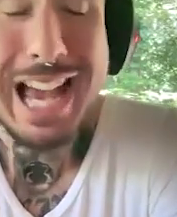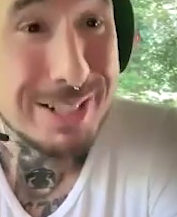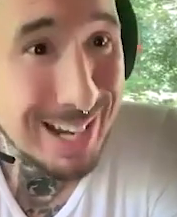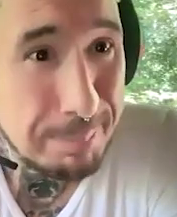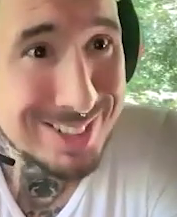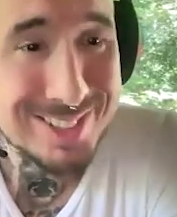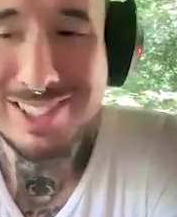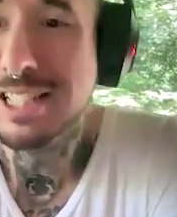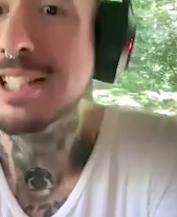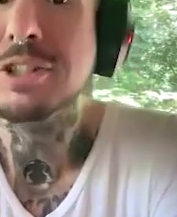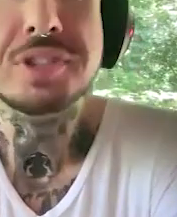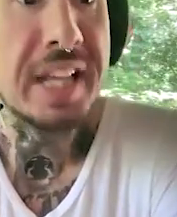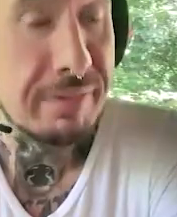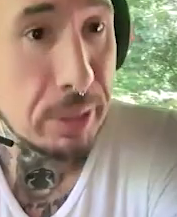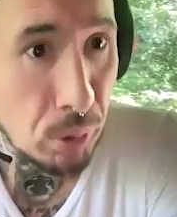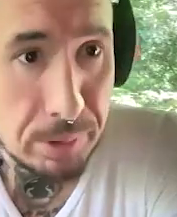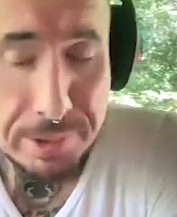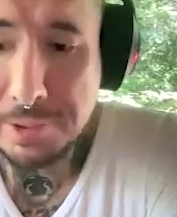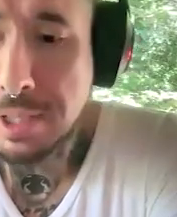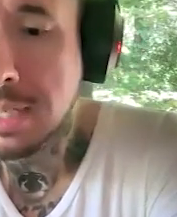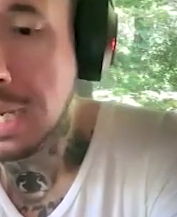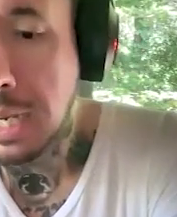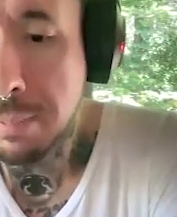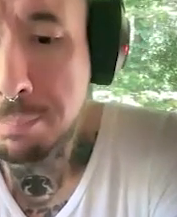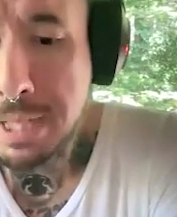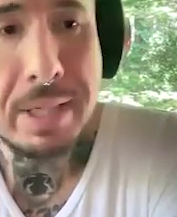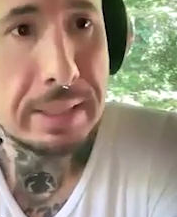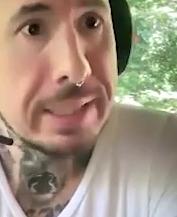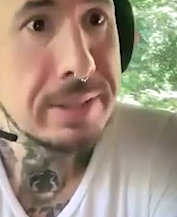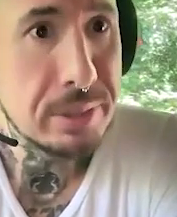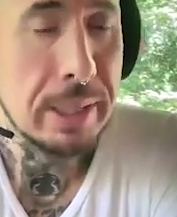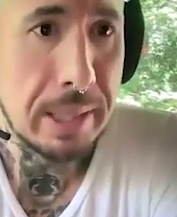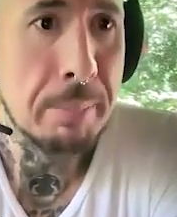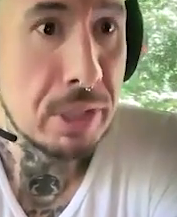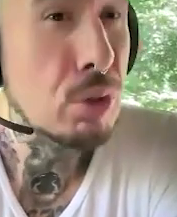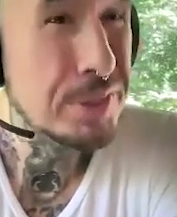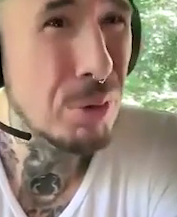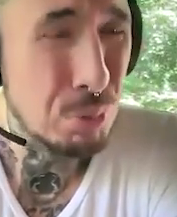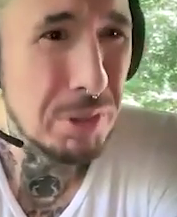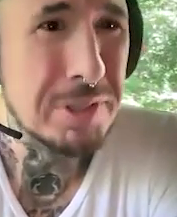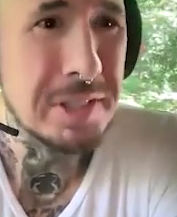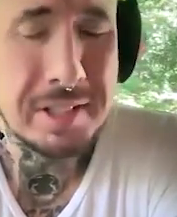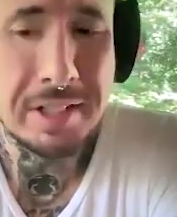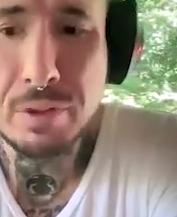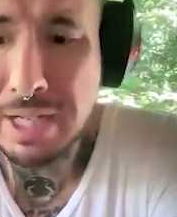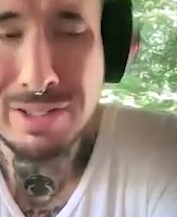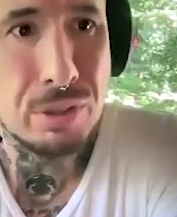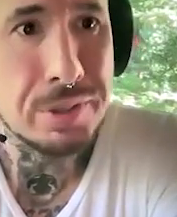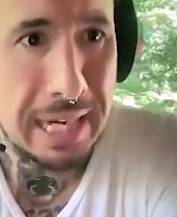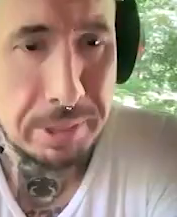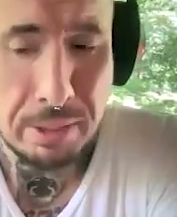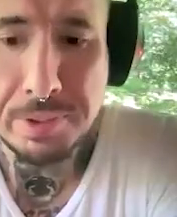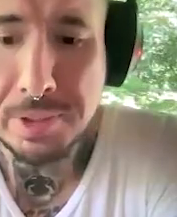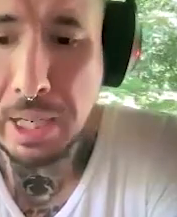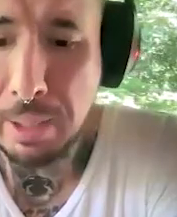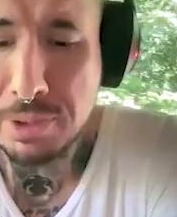cover heavy topics, using heavy words, but I'm going to lean into it, and I'm going to use those words instead of trying to